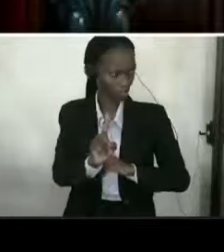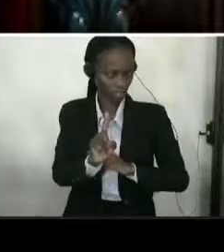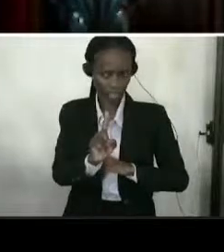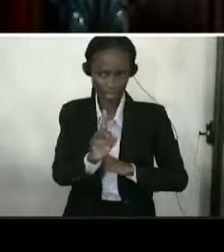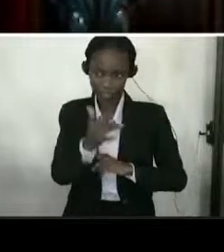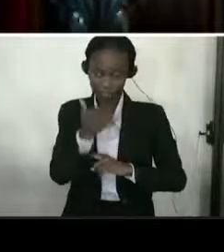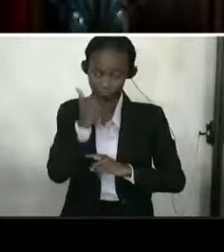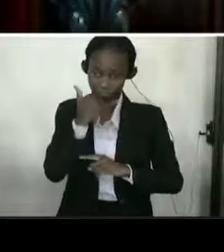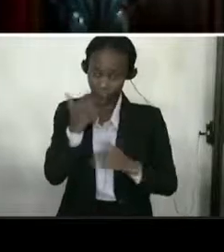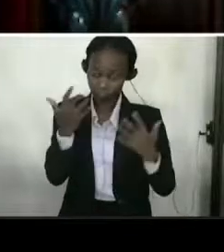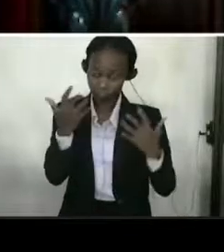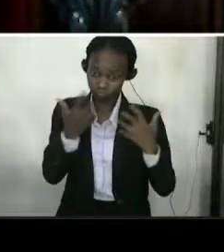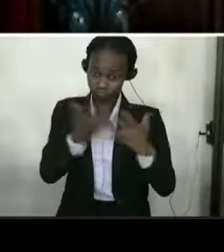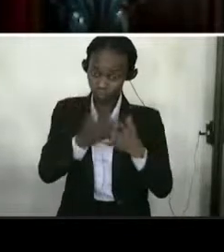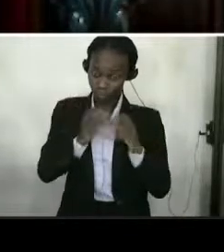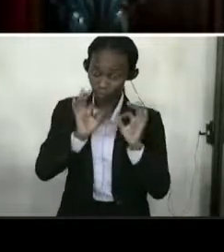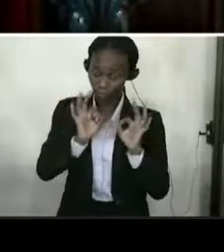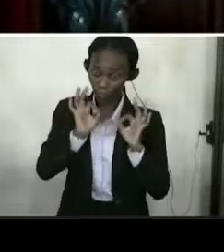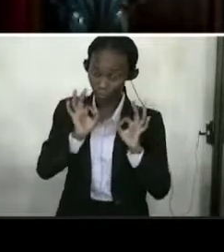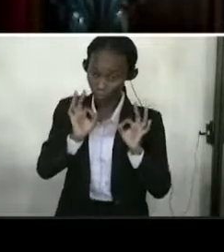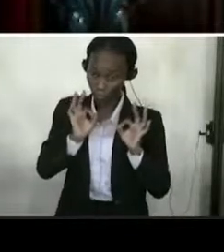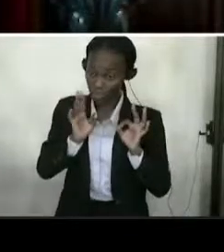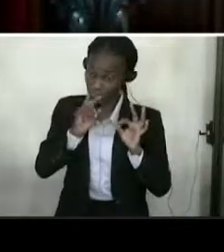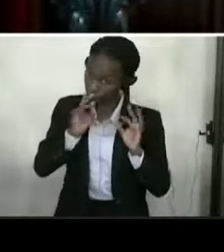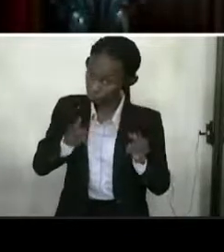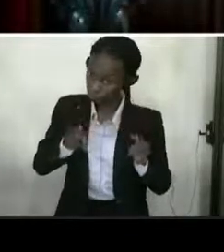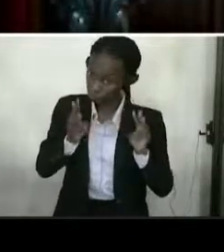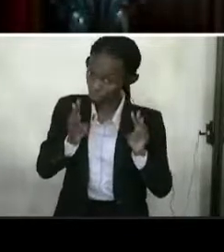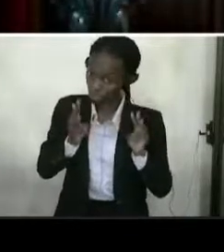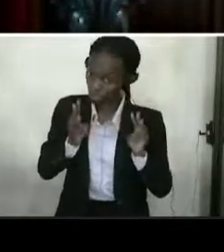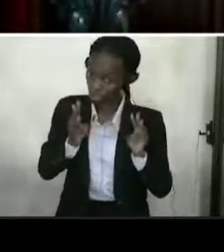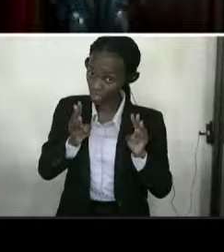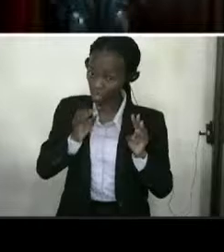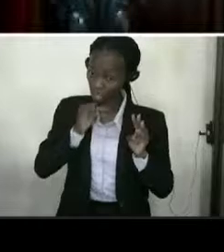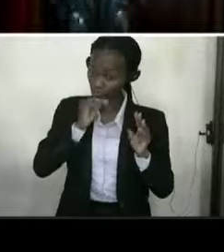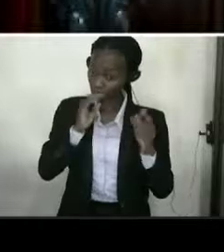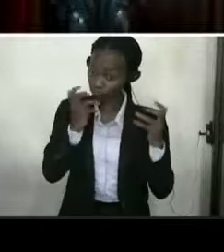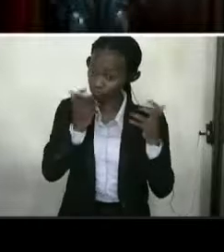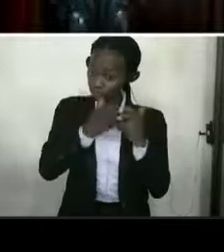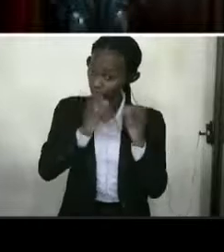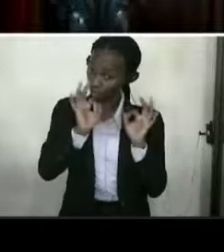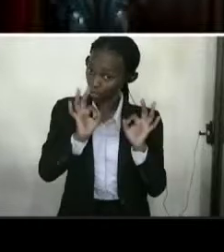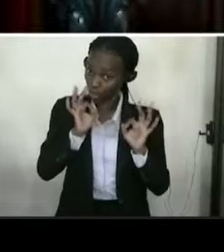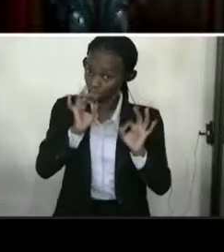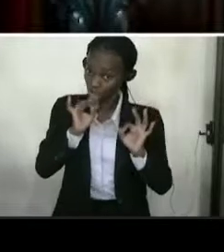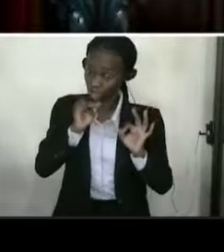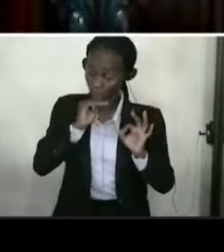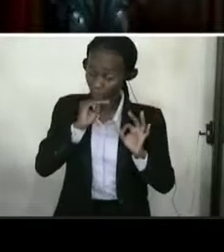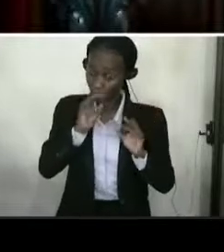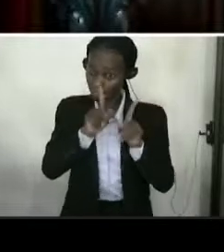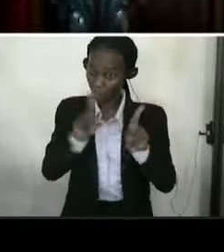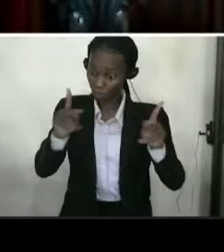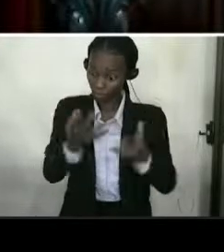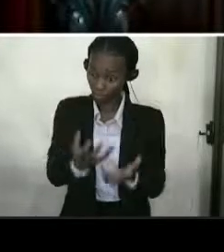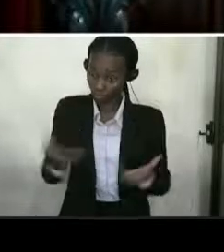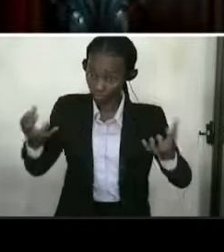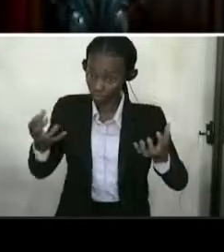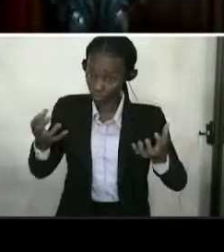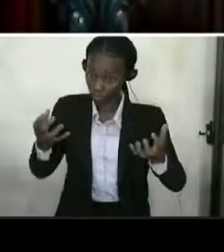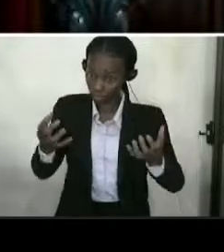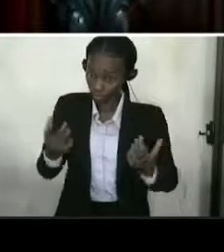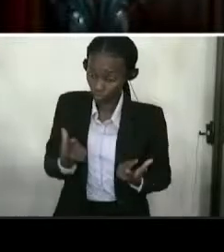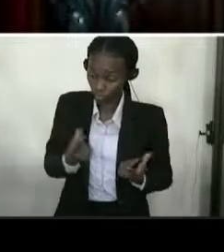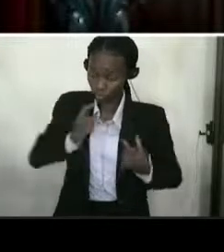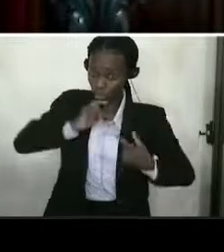as means and ways in which we should safeguard the public resources. We must ask these questions because the